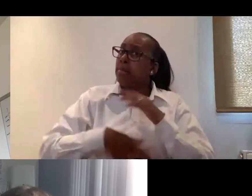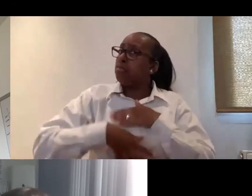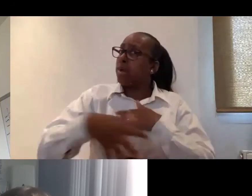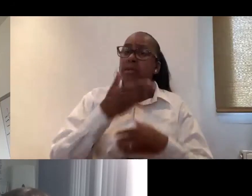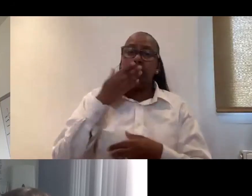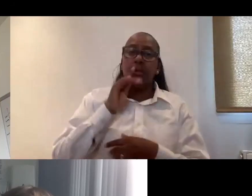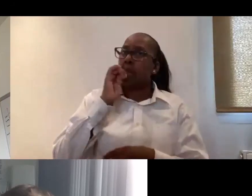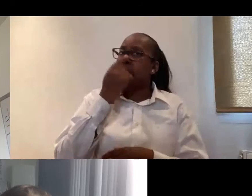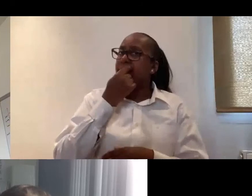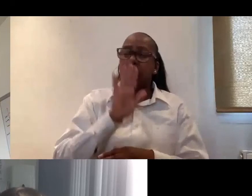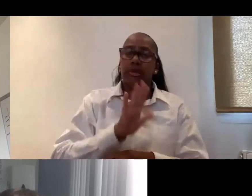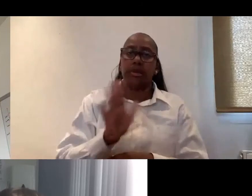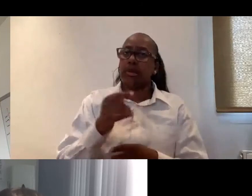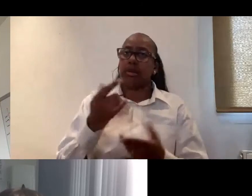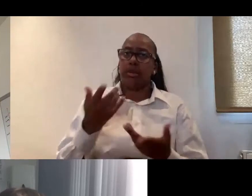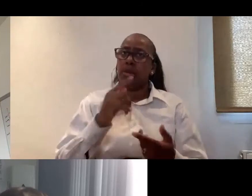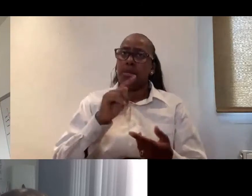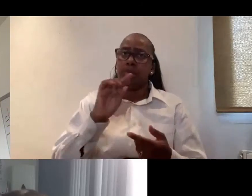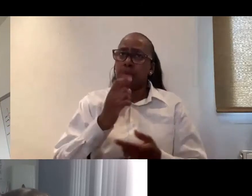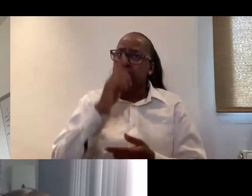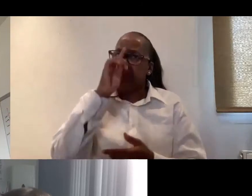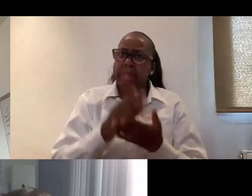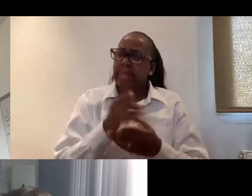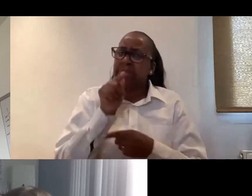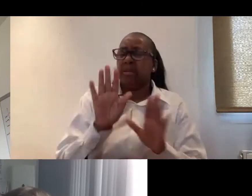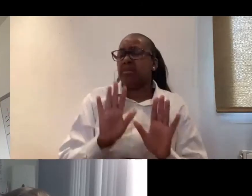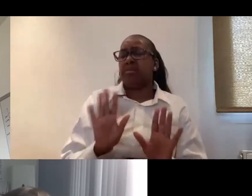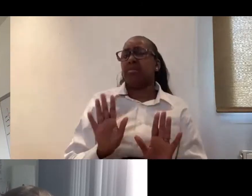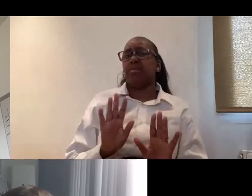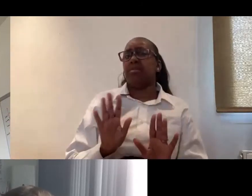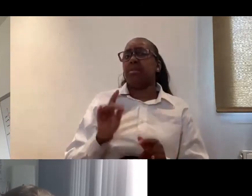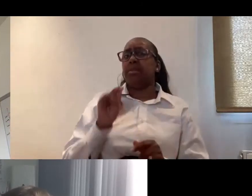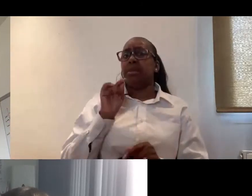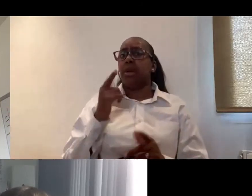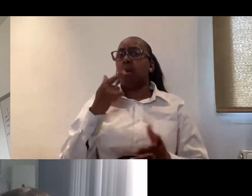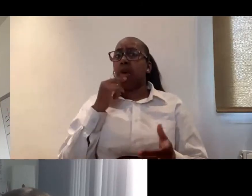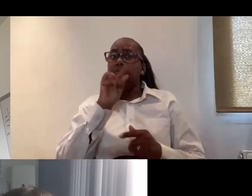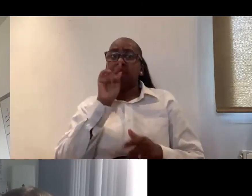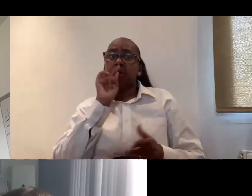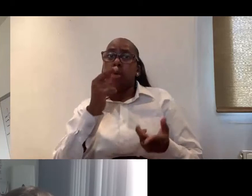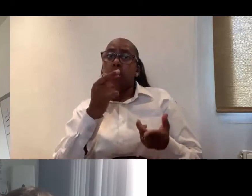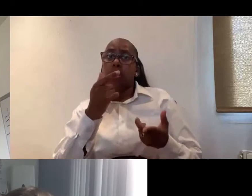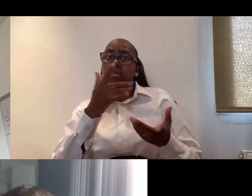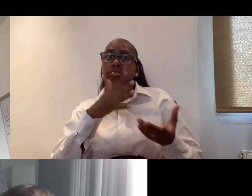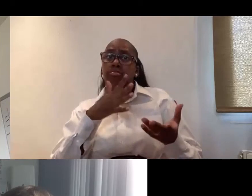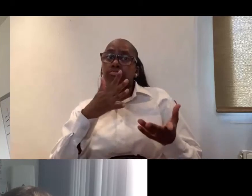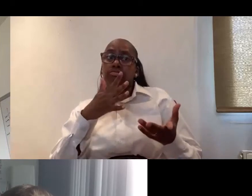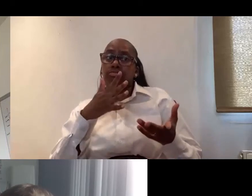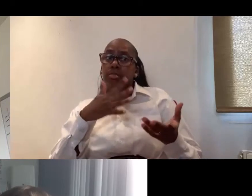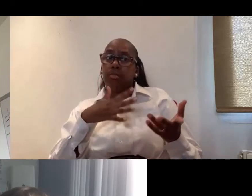that is the case, and there's no reason to believe it should be the case. So whatever your fertility status is,